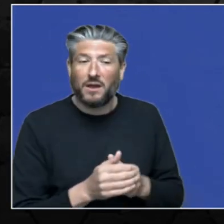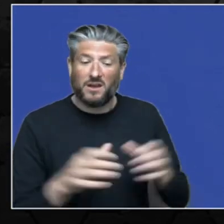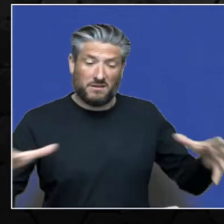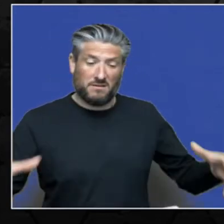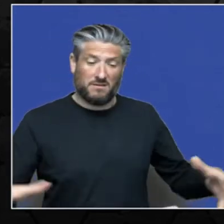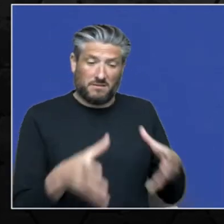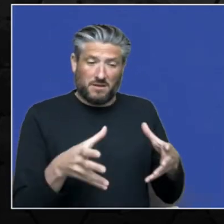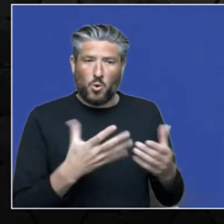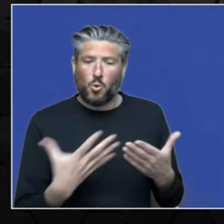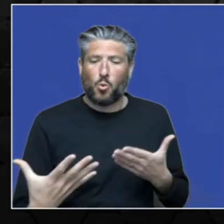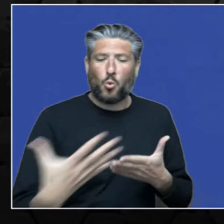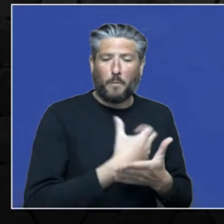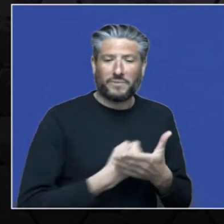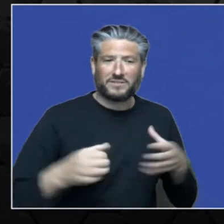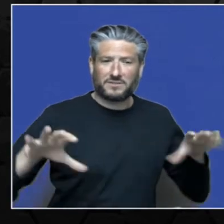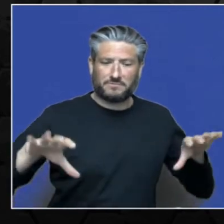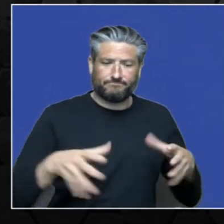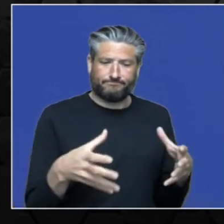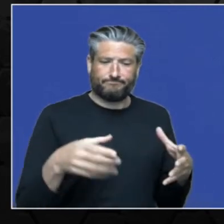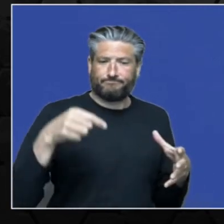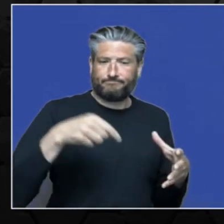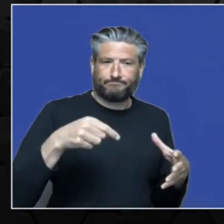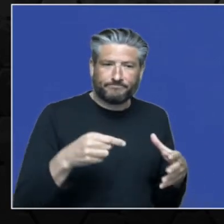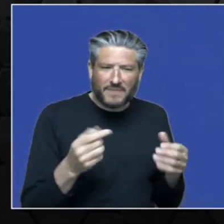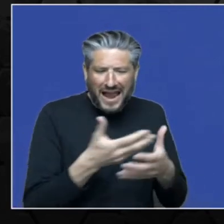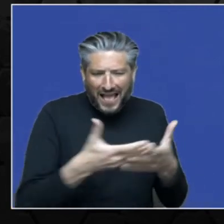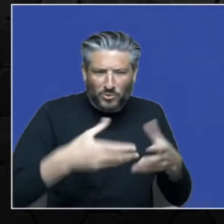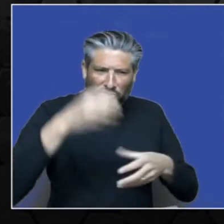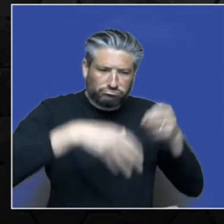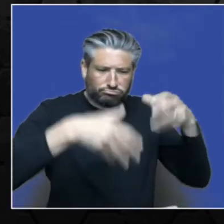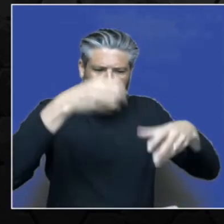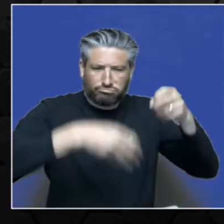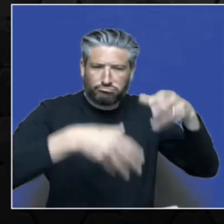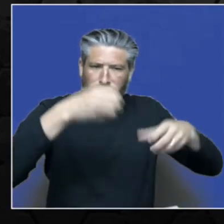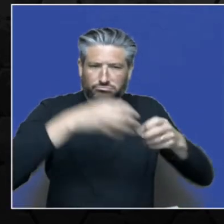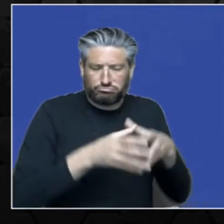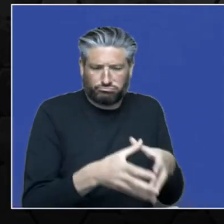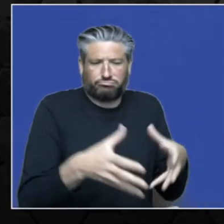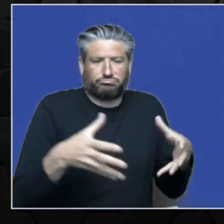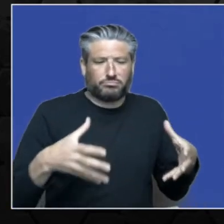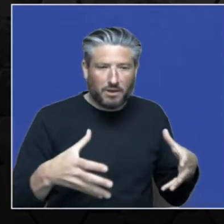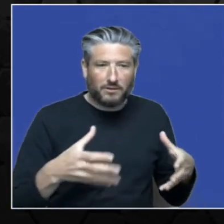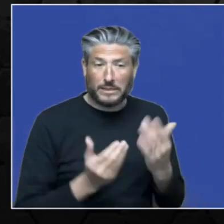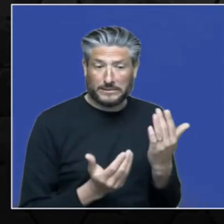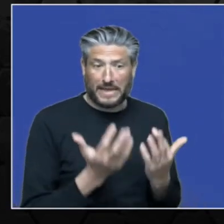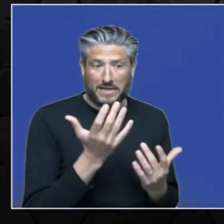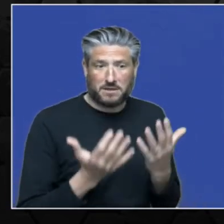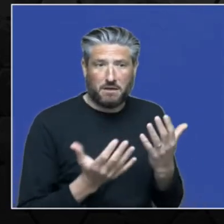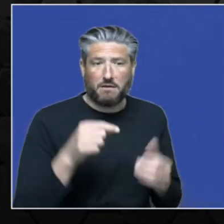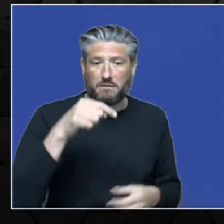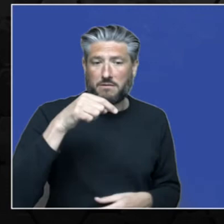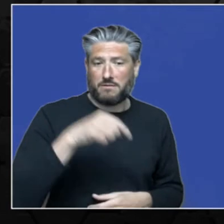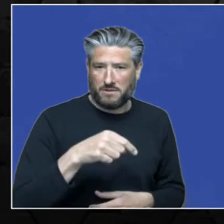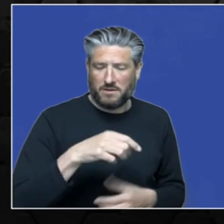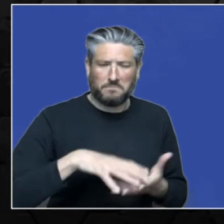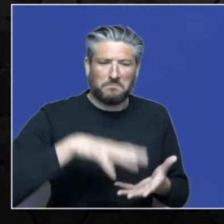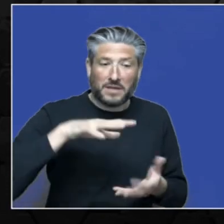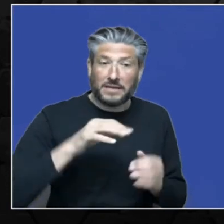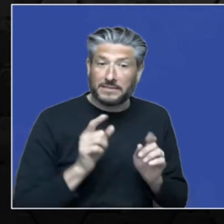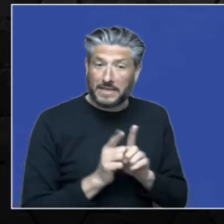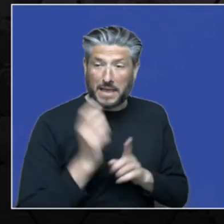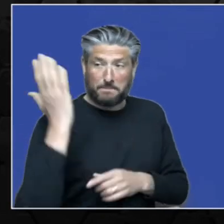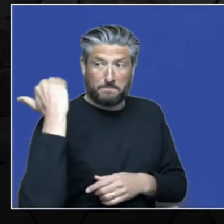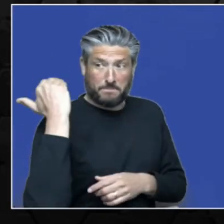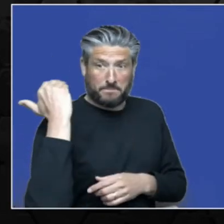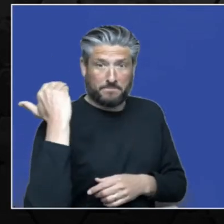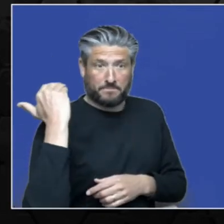what we would be doing is we would be using the small data that we have, the scarce data that we have, and we would be using text